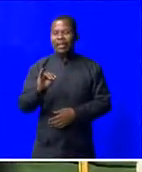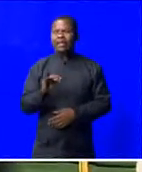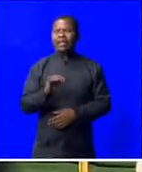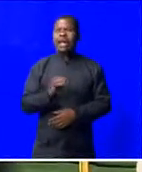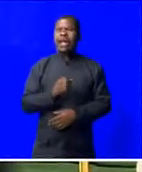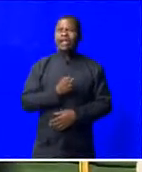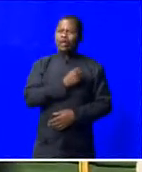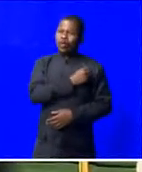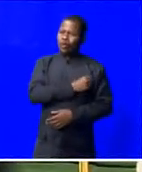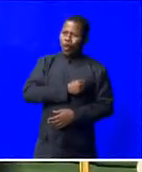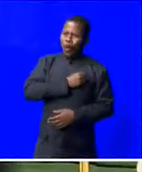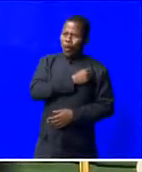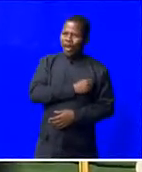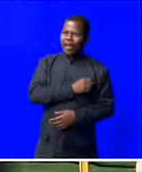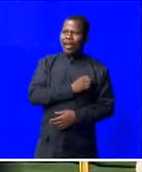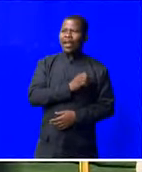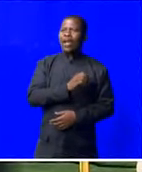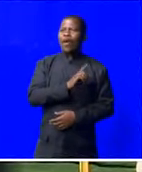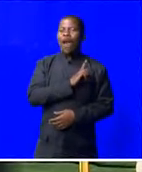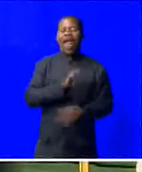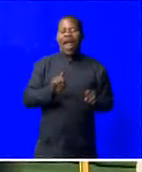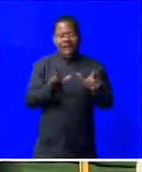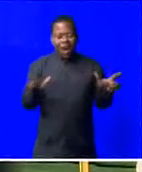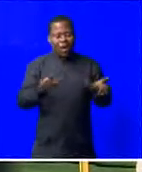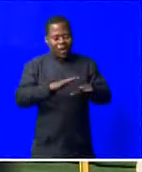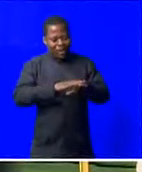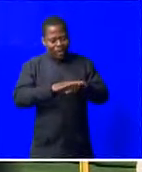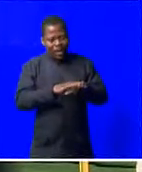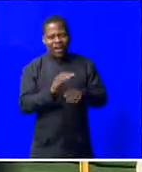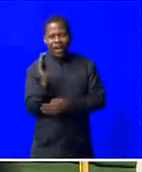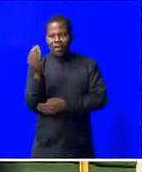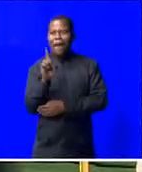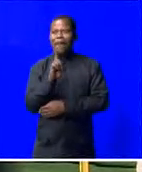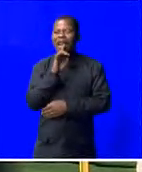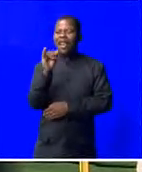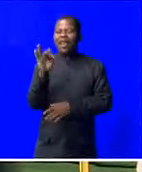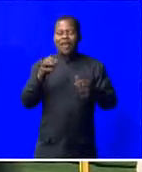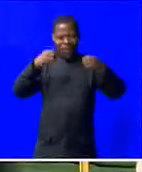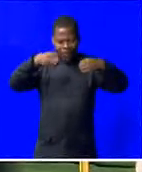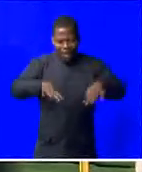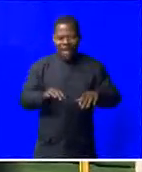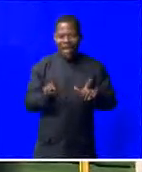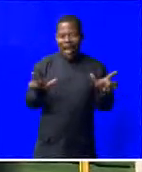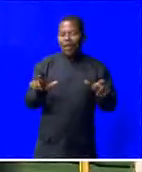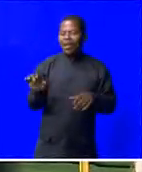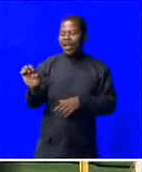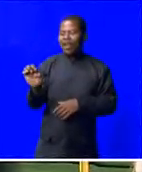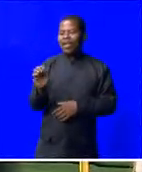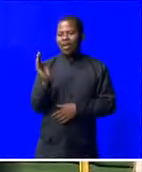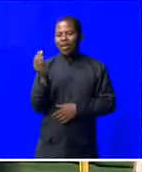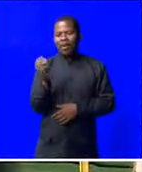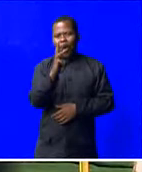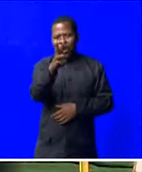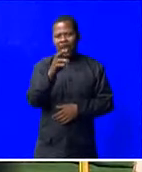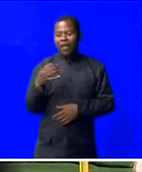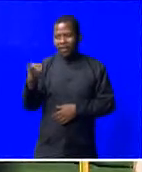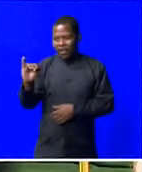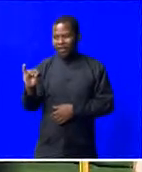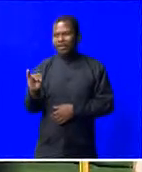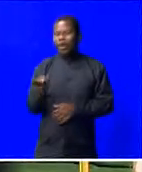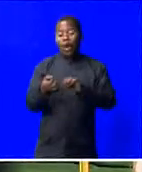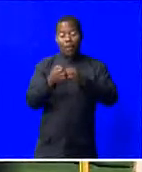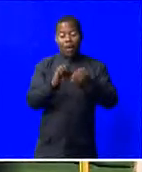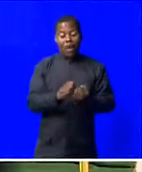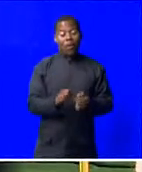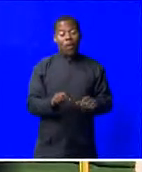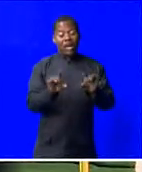ukukhuluma isiSwati kodwa la kuphi ngihluleka khona vele ngitawufaka isiNgisi. Ngiyabonga kakhulu. Ngitawucala nale wage bill.